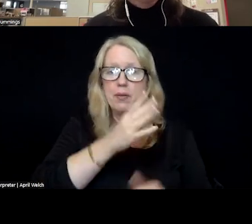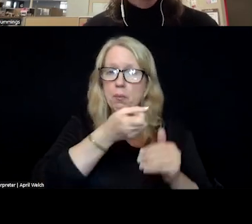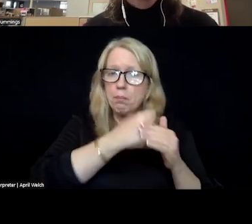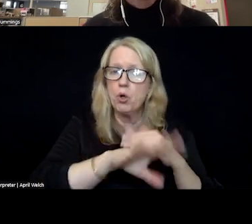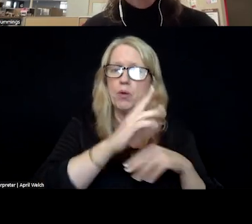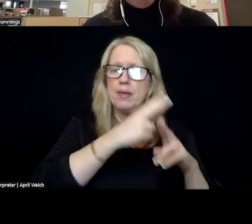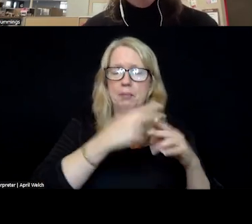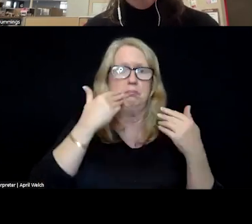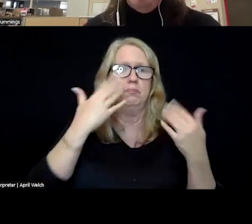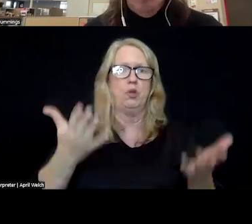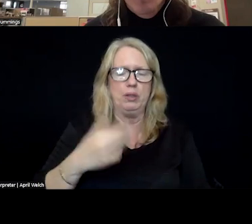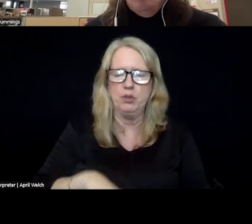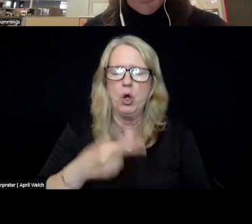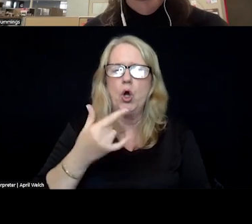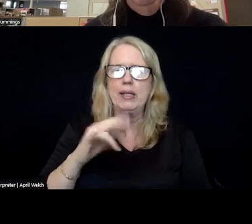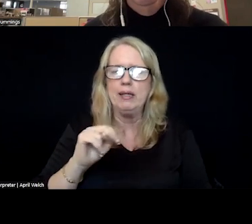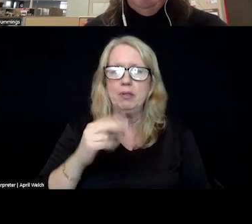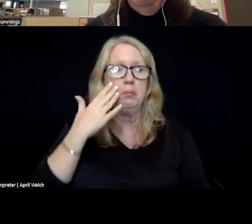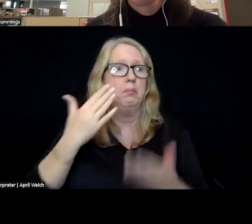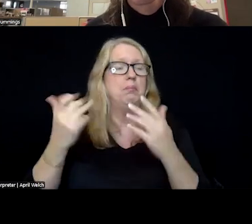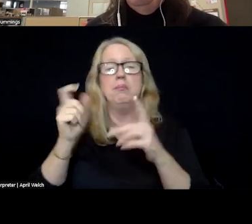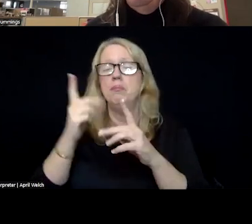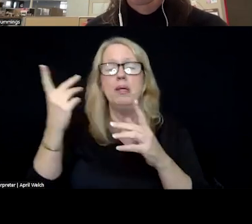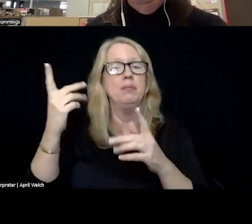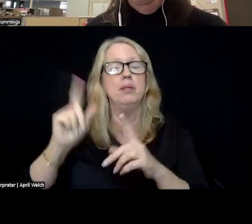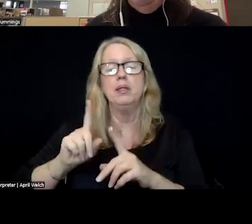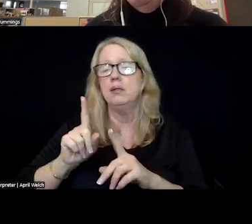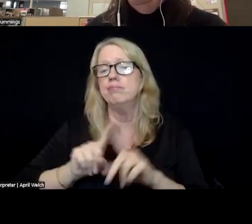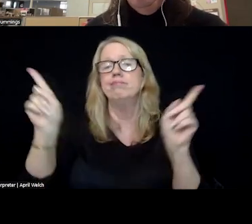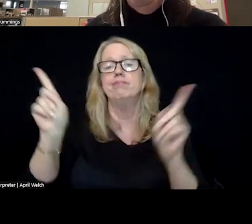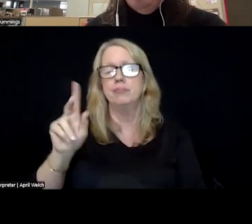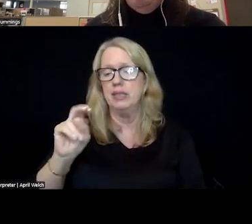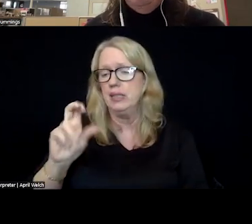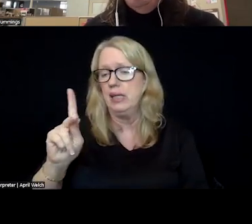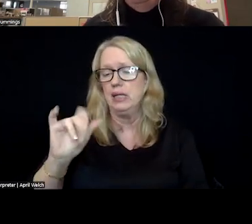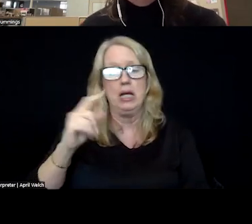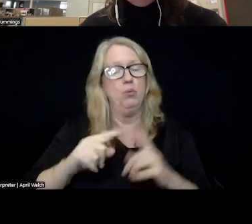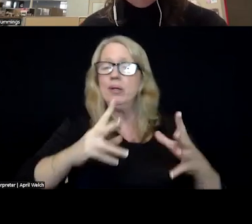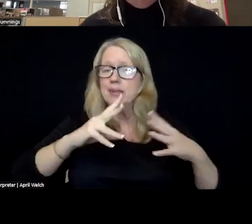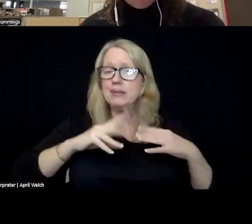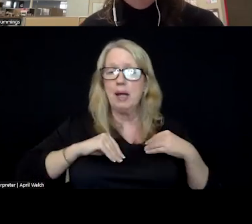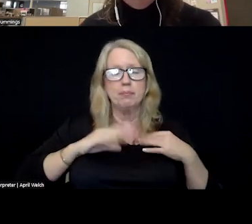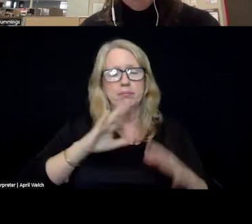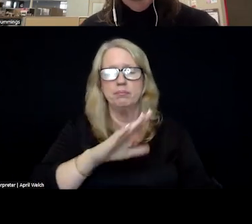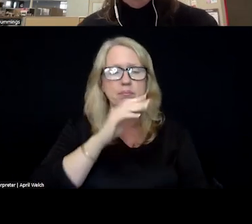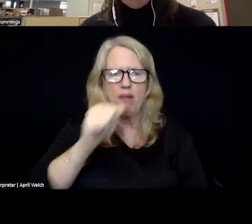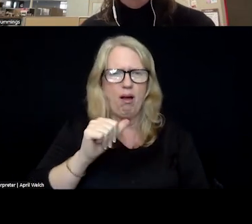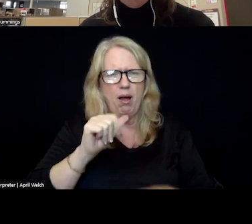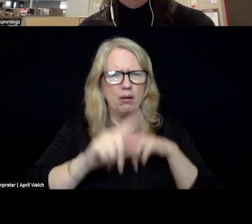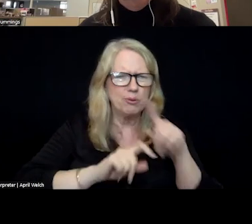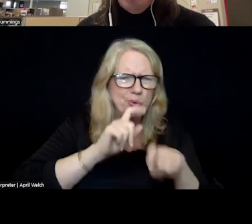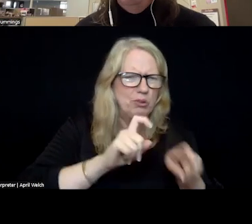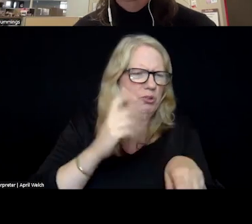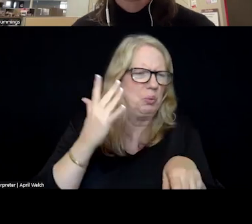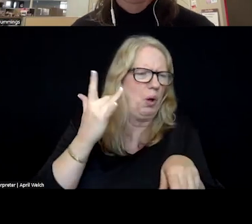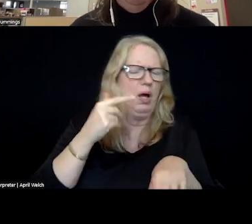go by a totally out of this world nickname, and we accept and embrace that. There's not a whole lot of questioning